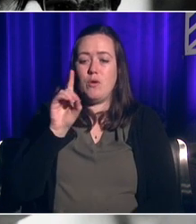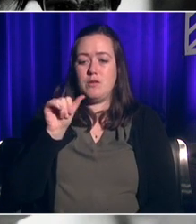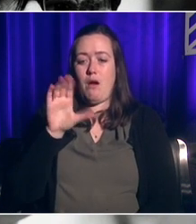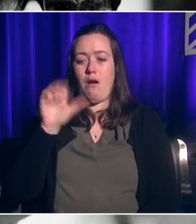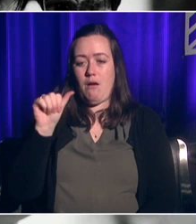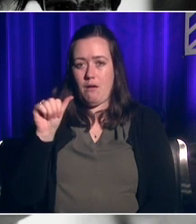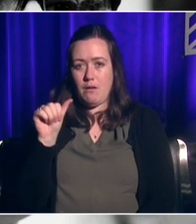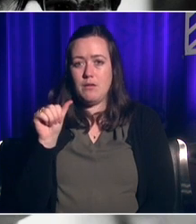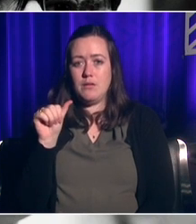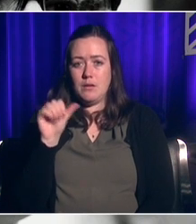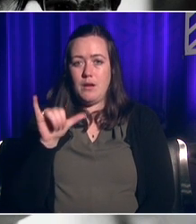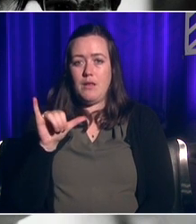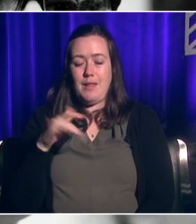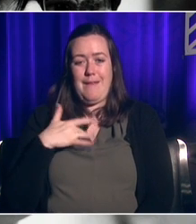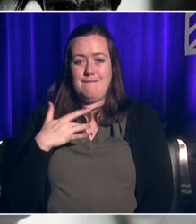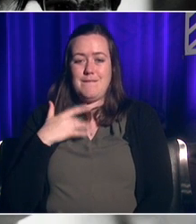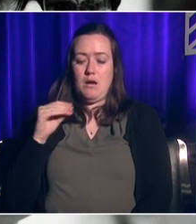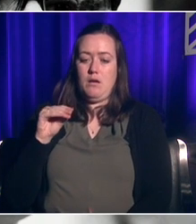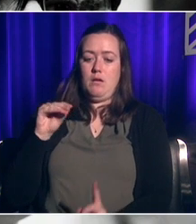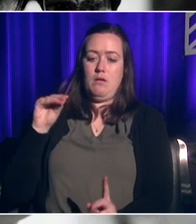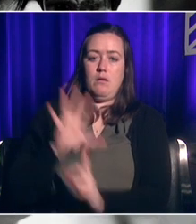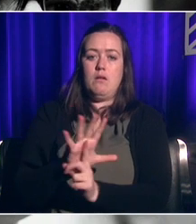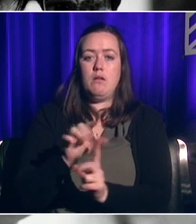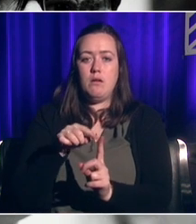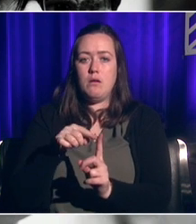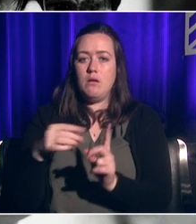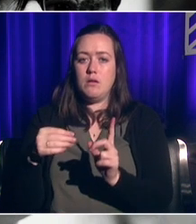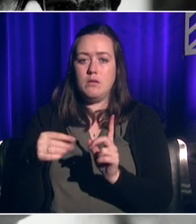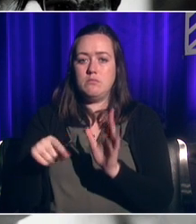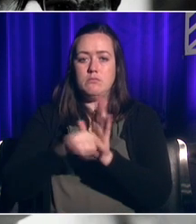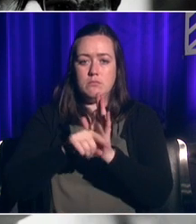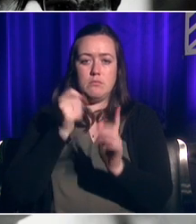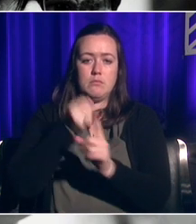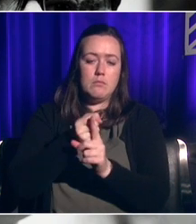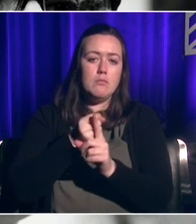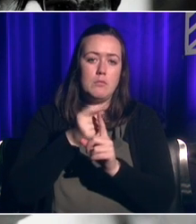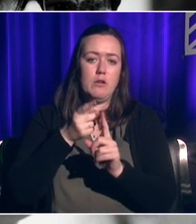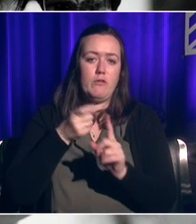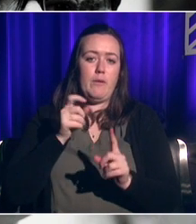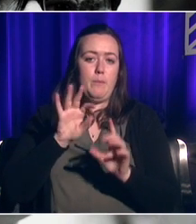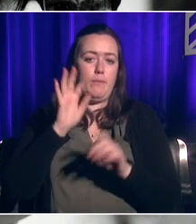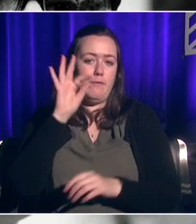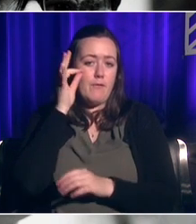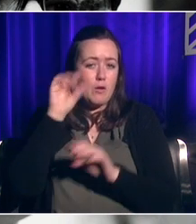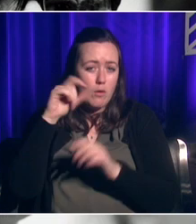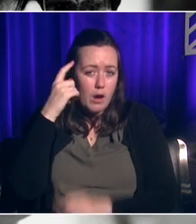felt exposed by the federal government, and they felt that they had exposed their families.